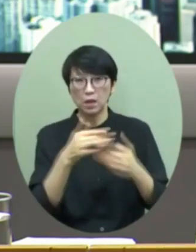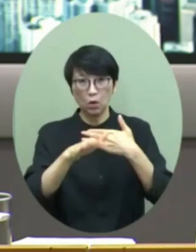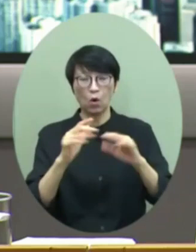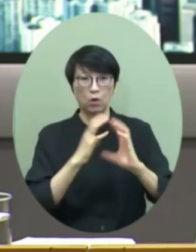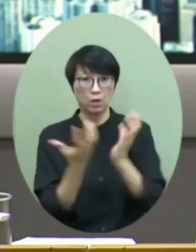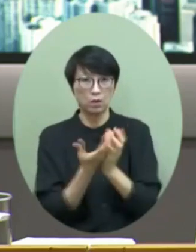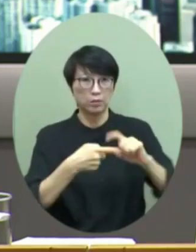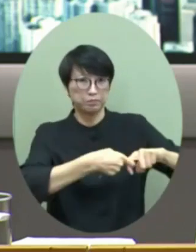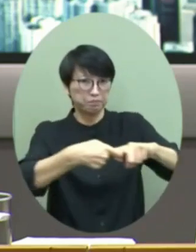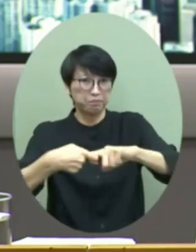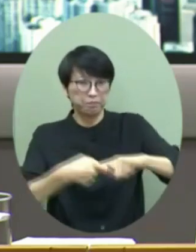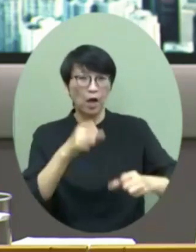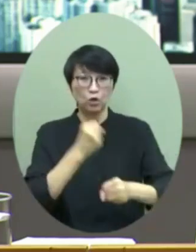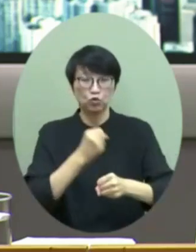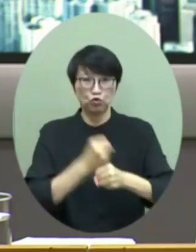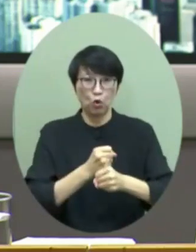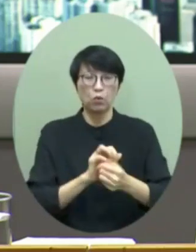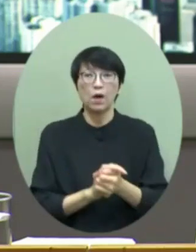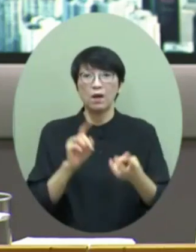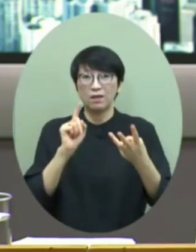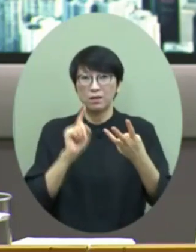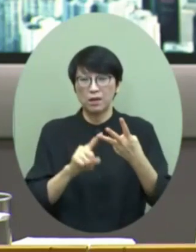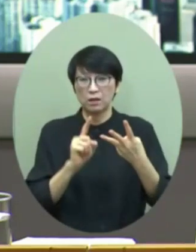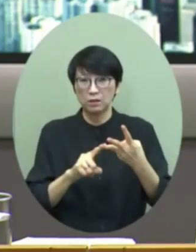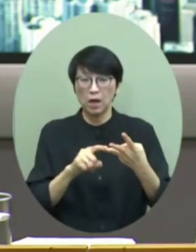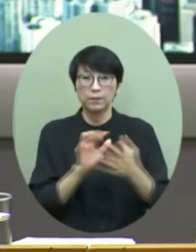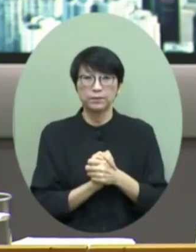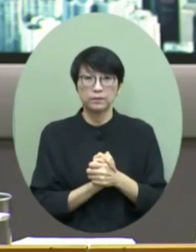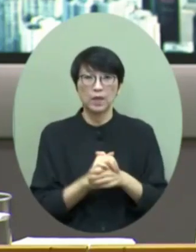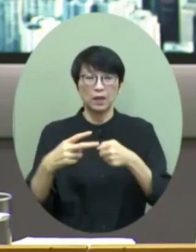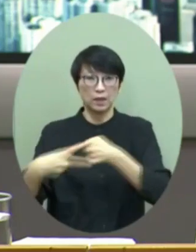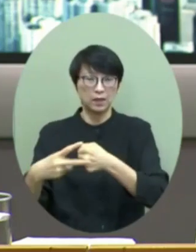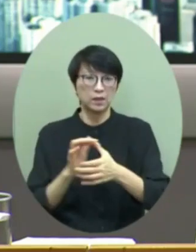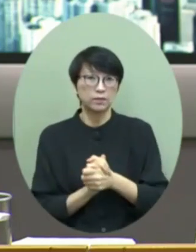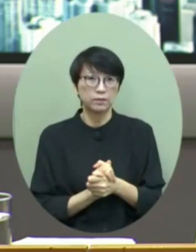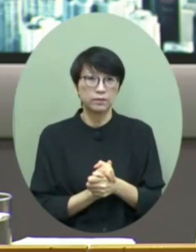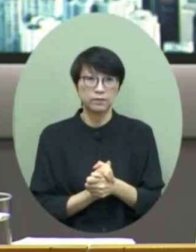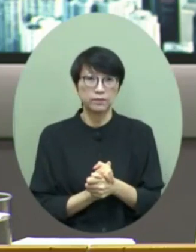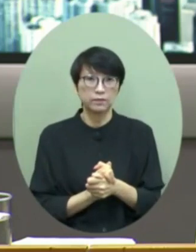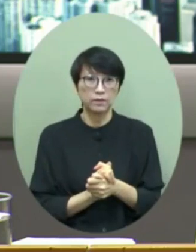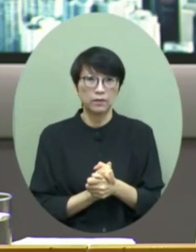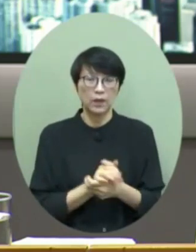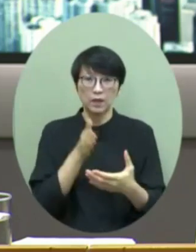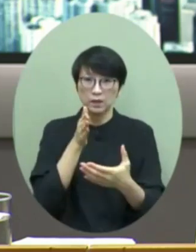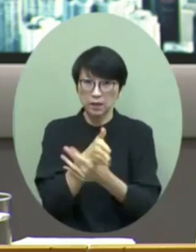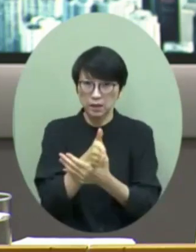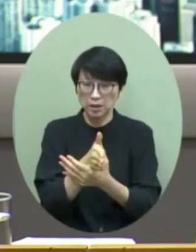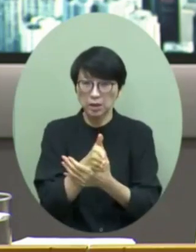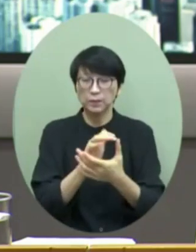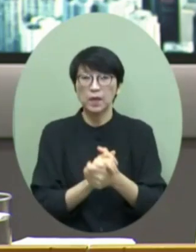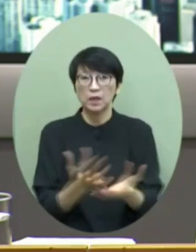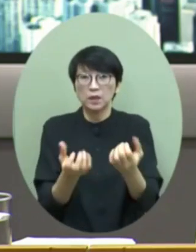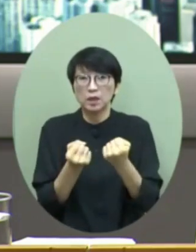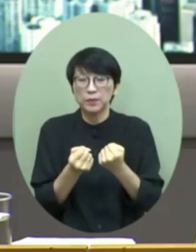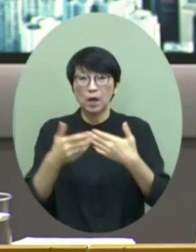outside the mainland Hong Kong and Macau of the PRC, or conspires with a foreign